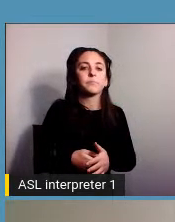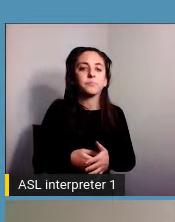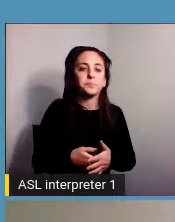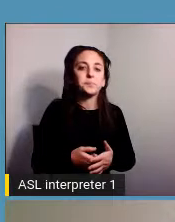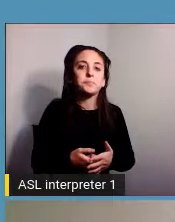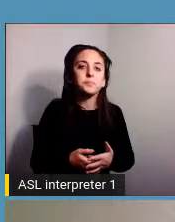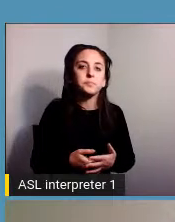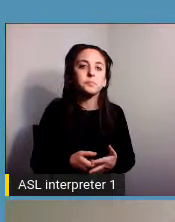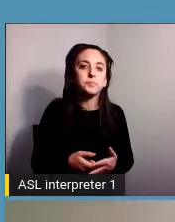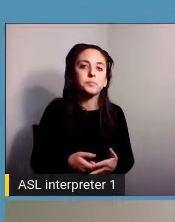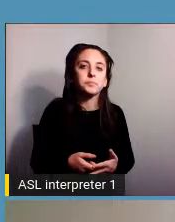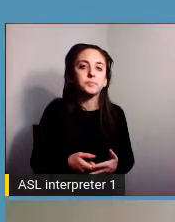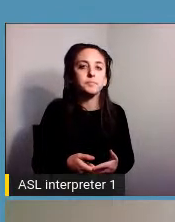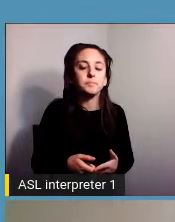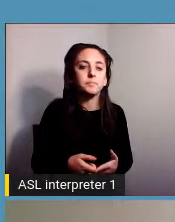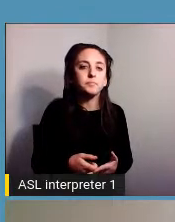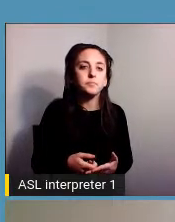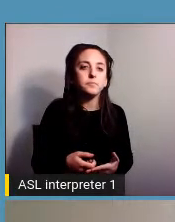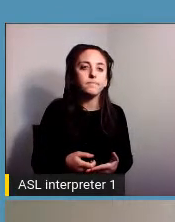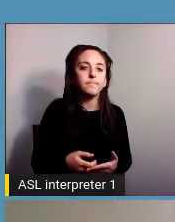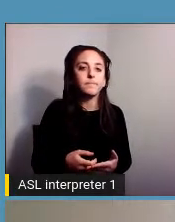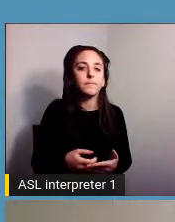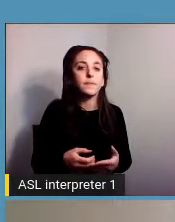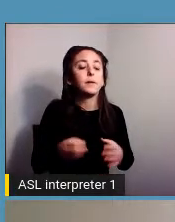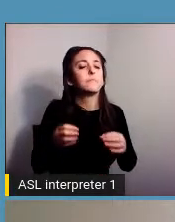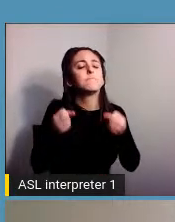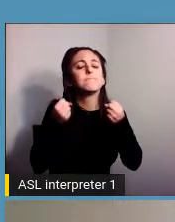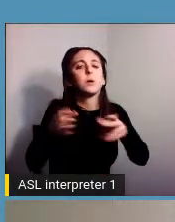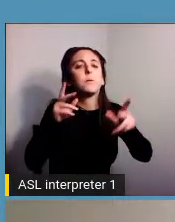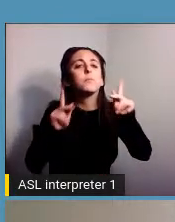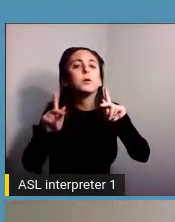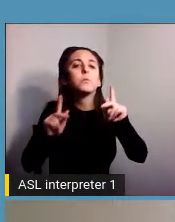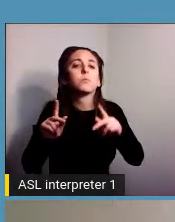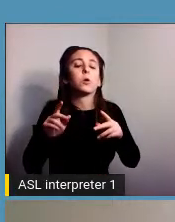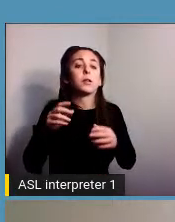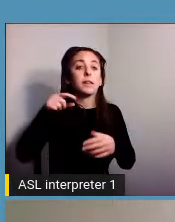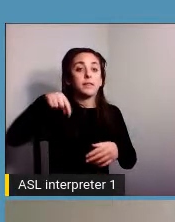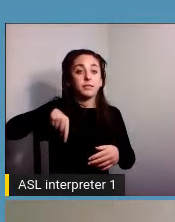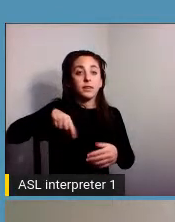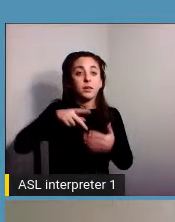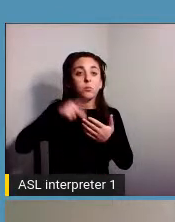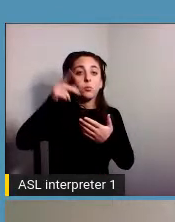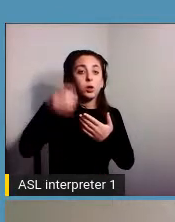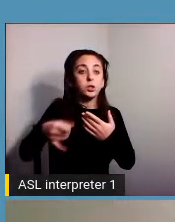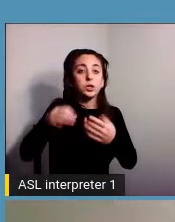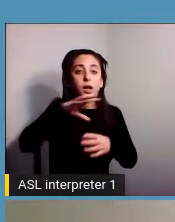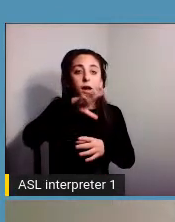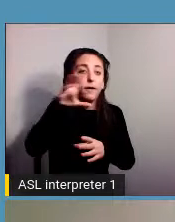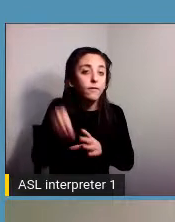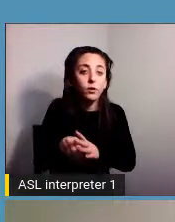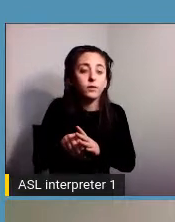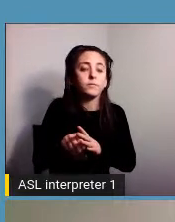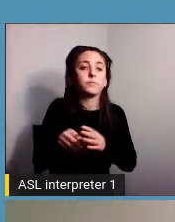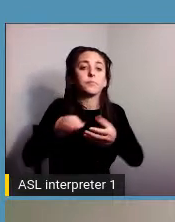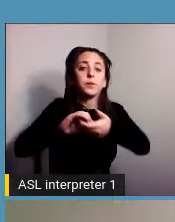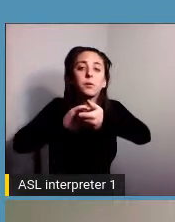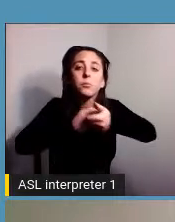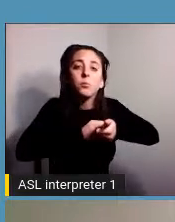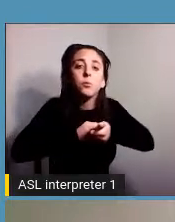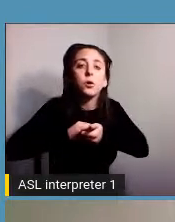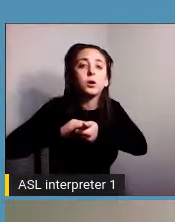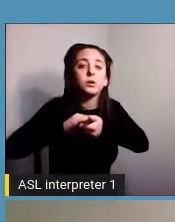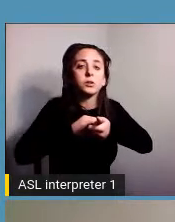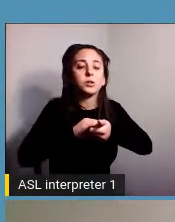authoritative sources. We've had a lot of folks involved in the project. Our primary partner for this NEH grant is